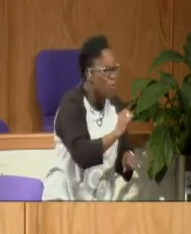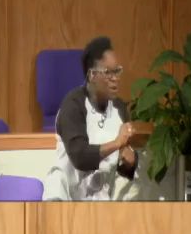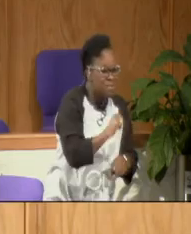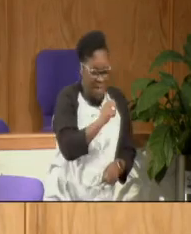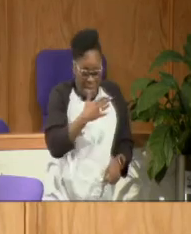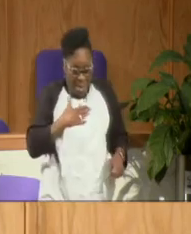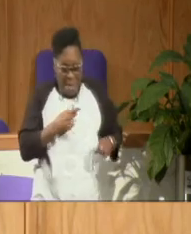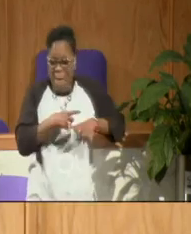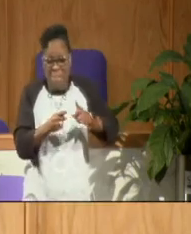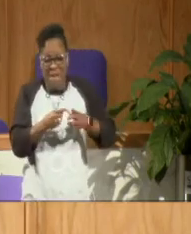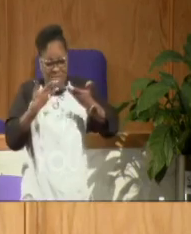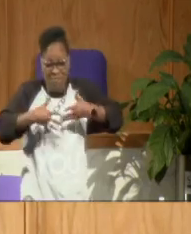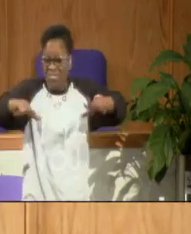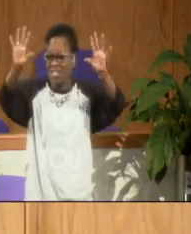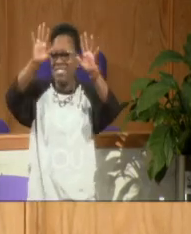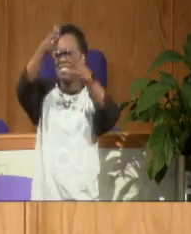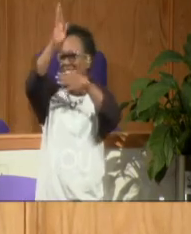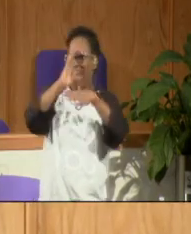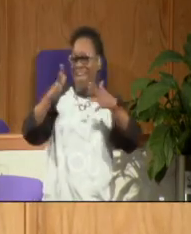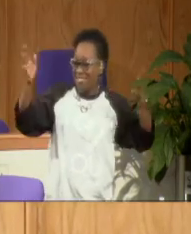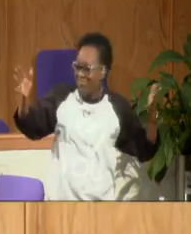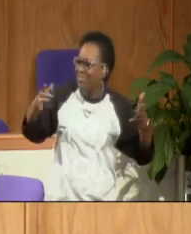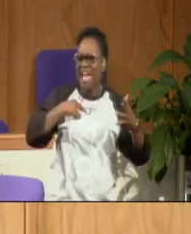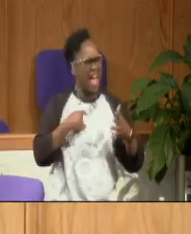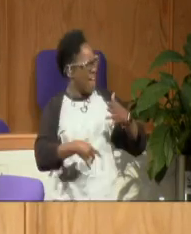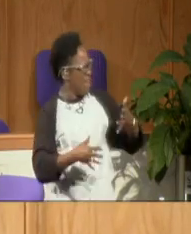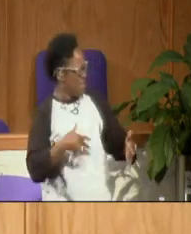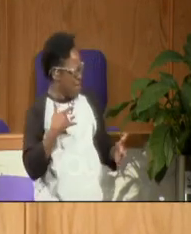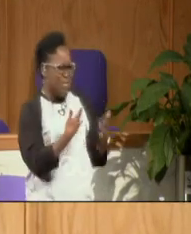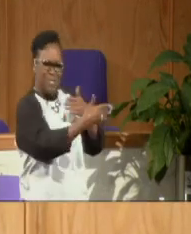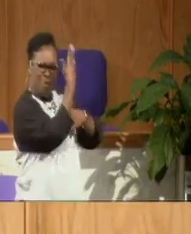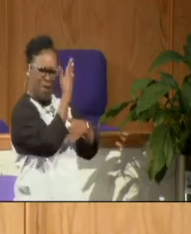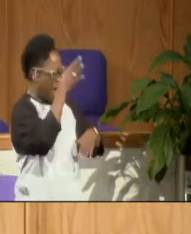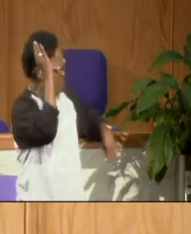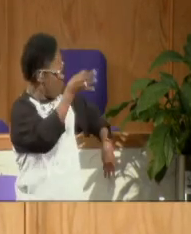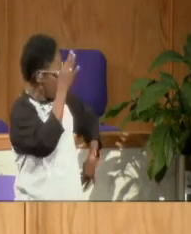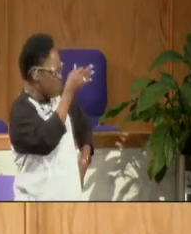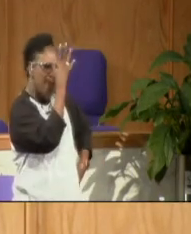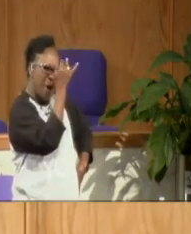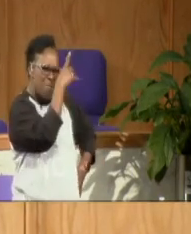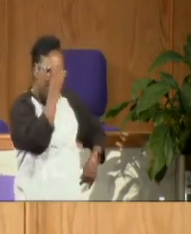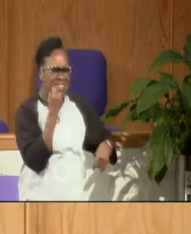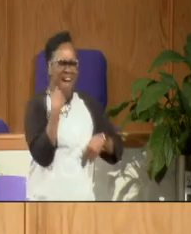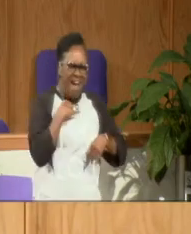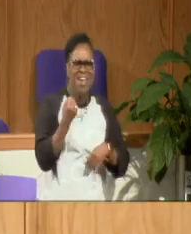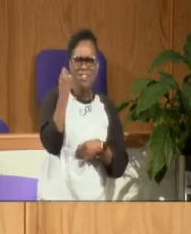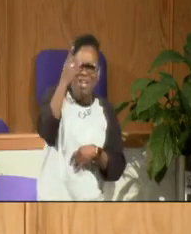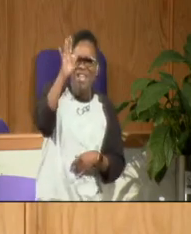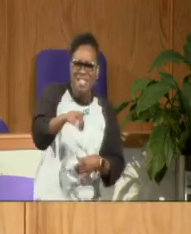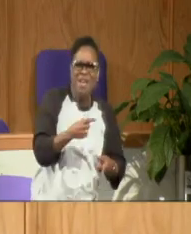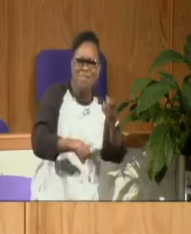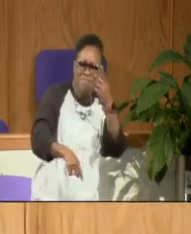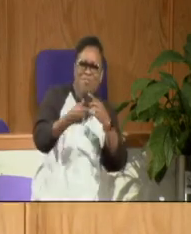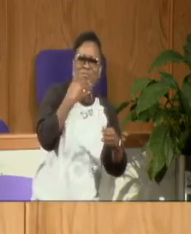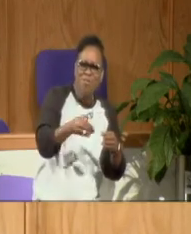God's already worked that thing out. Let me tell you something, I feel like preaching this morning because I understand that miracles, signs, and wonders are